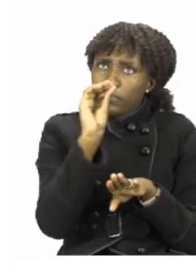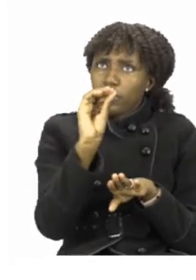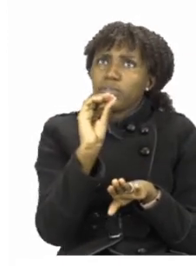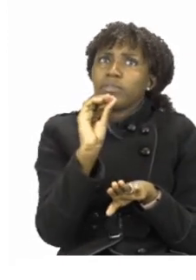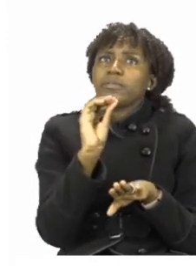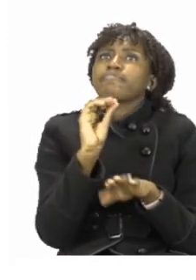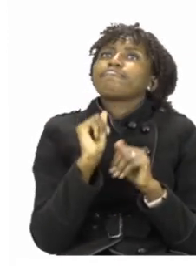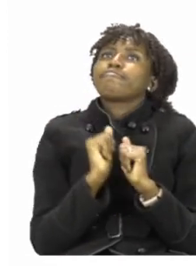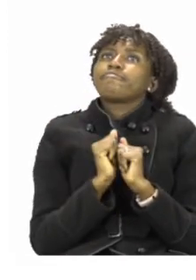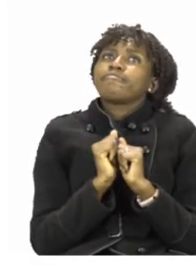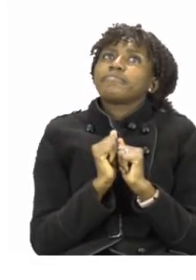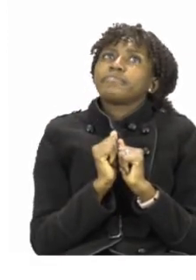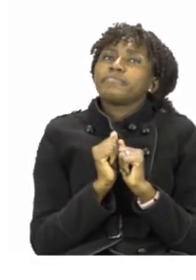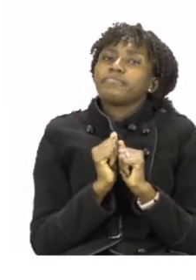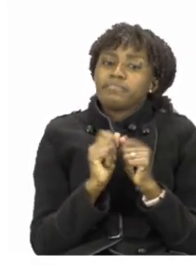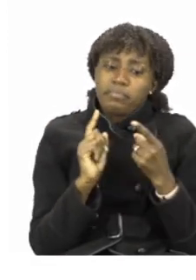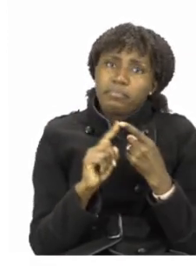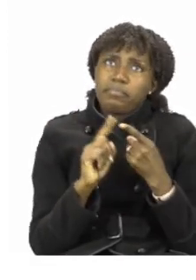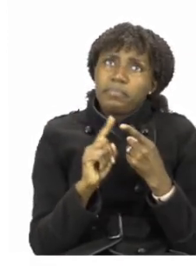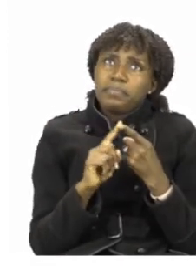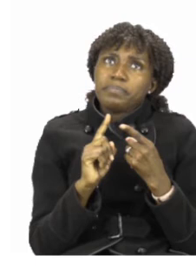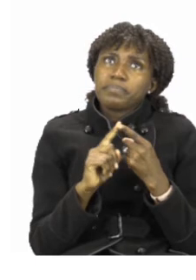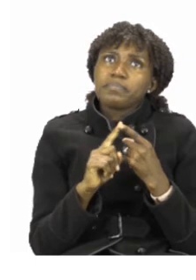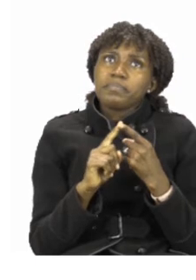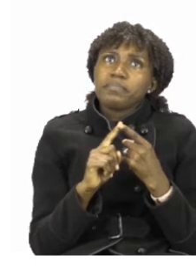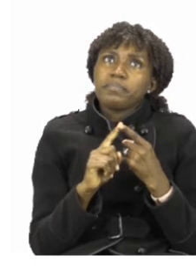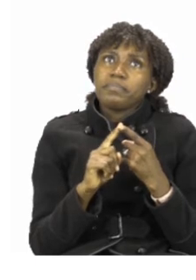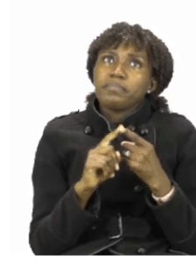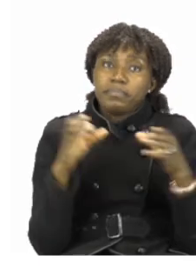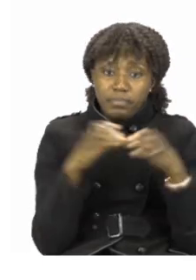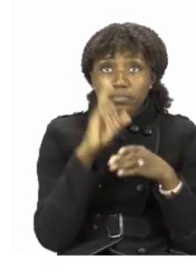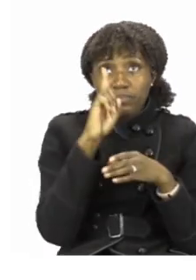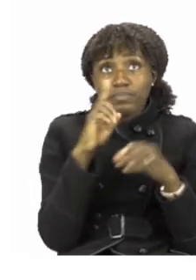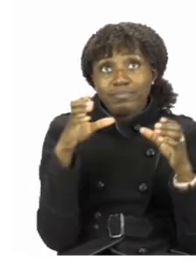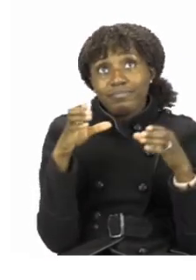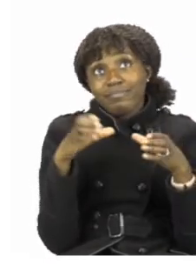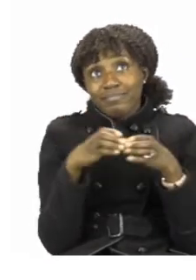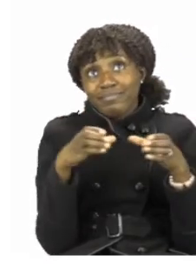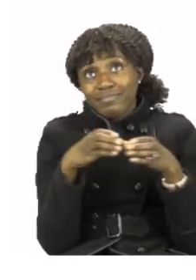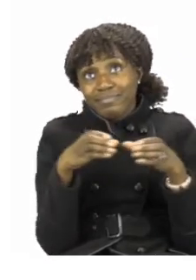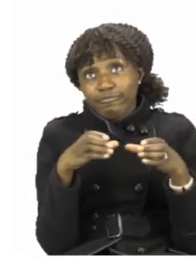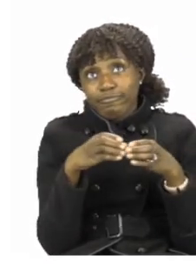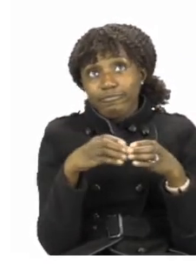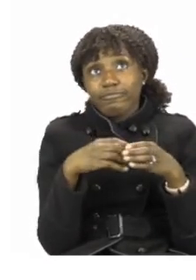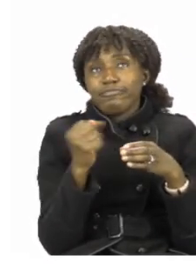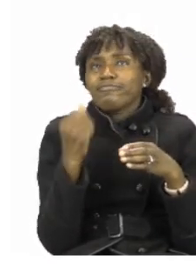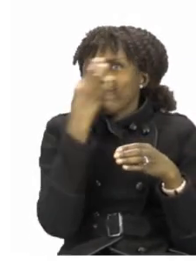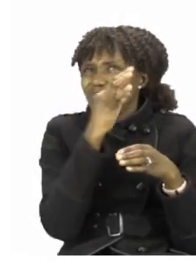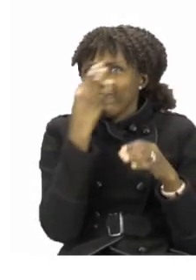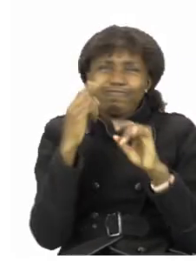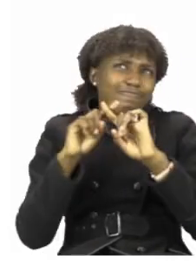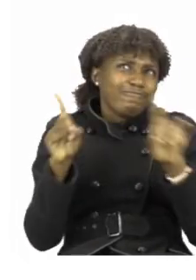bar graph. The first thing they tell you is that the grade 1 class brought different flowers to